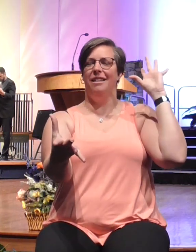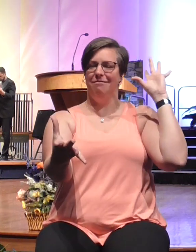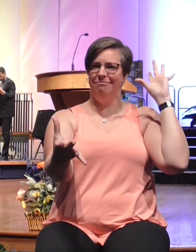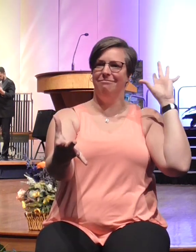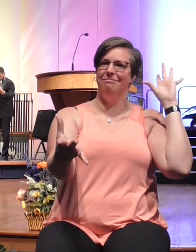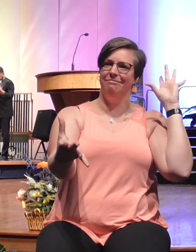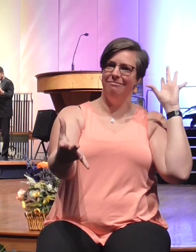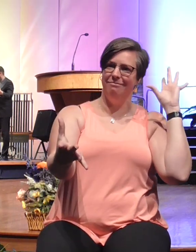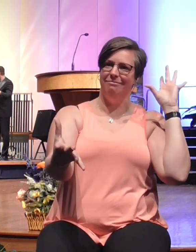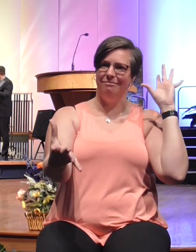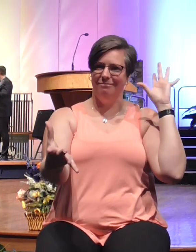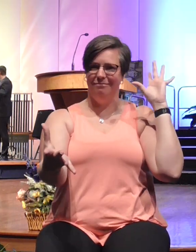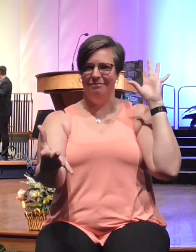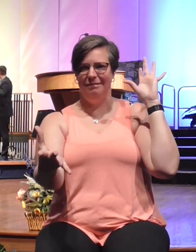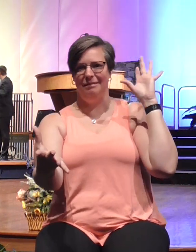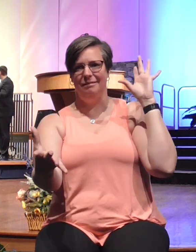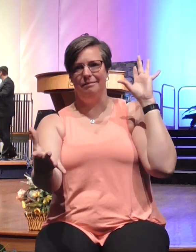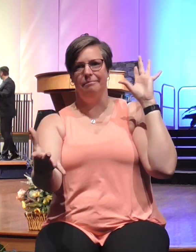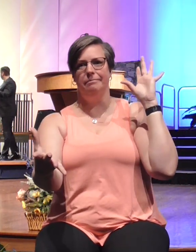inhibitions.